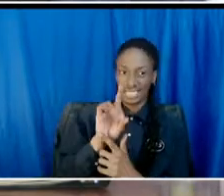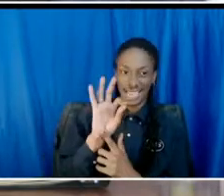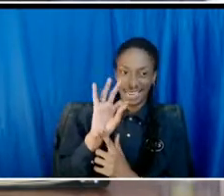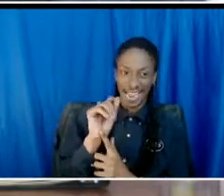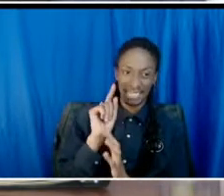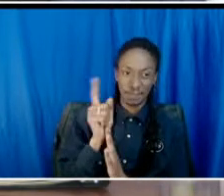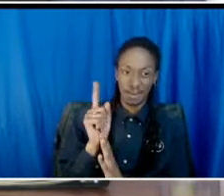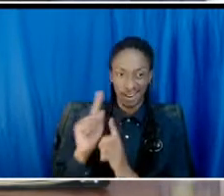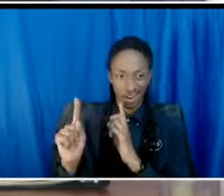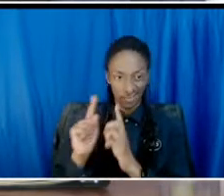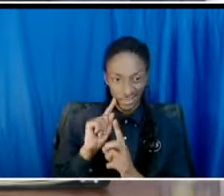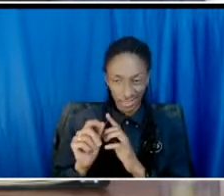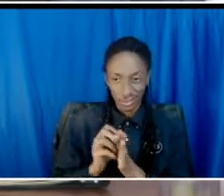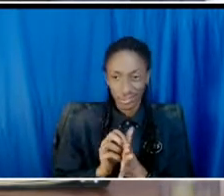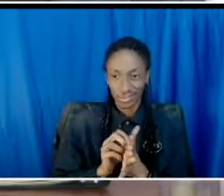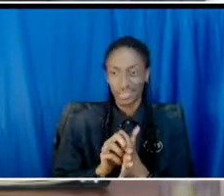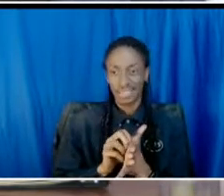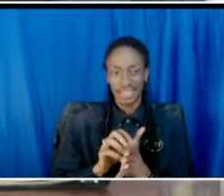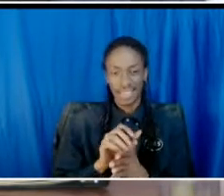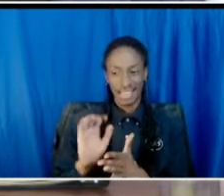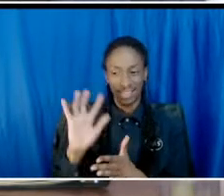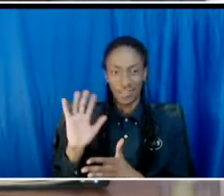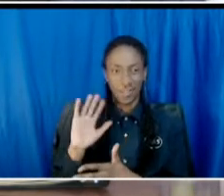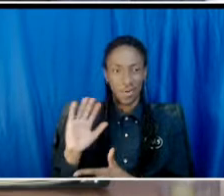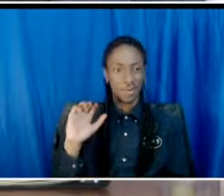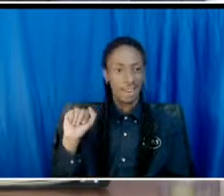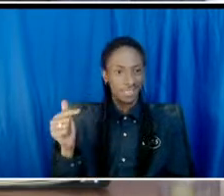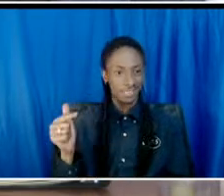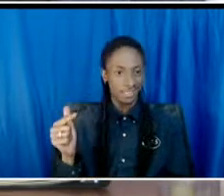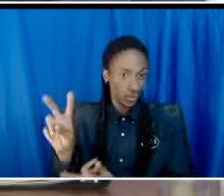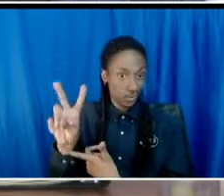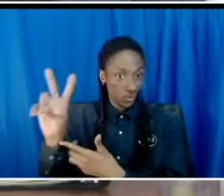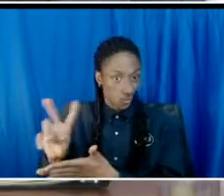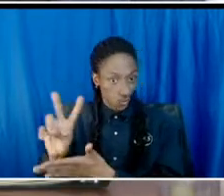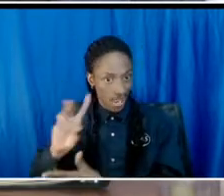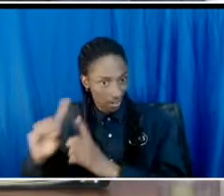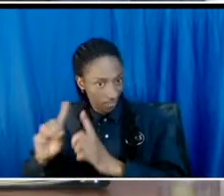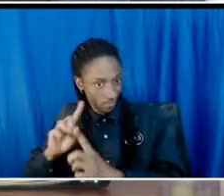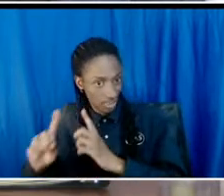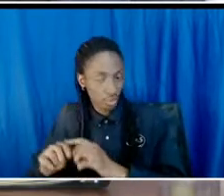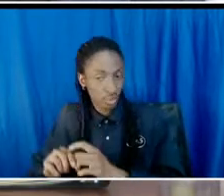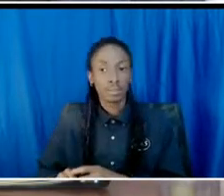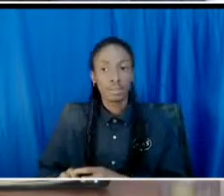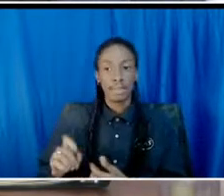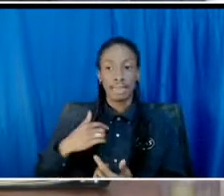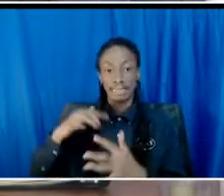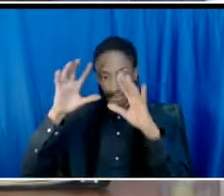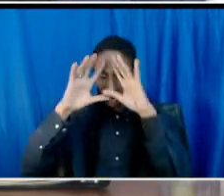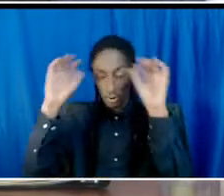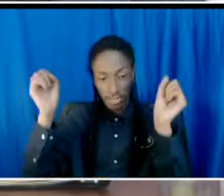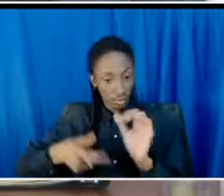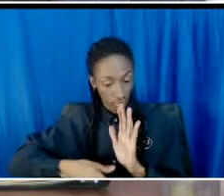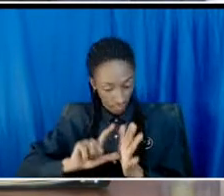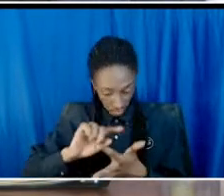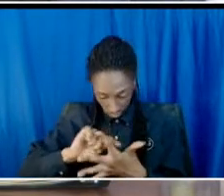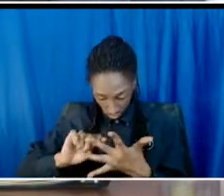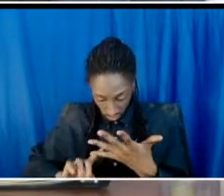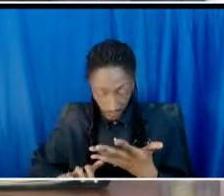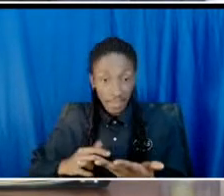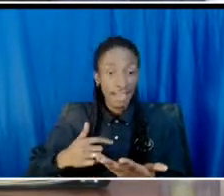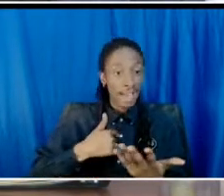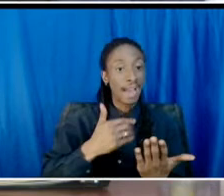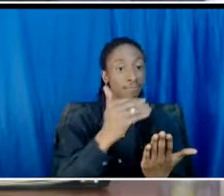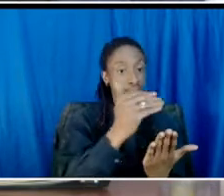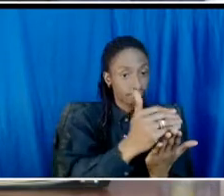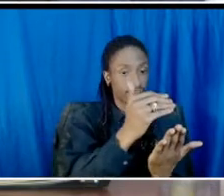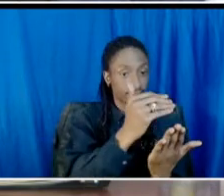the former acting AG was a 2-hour conversation, as the president went through them, I went piece by piece to say,